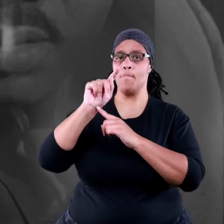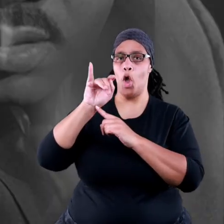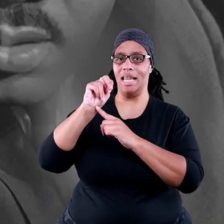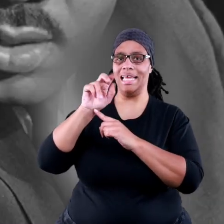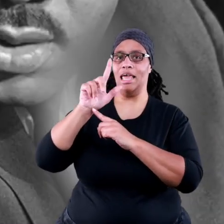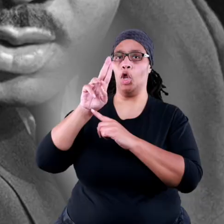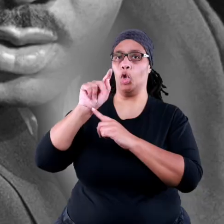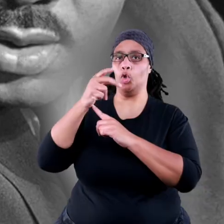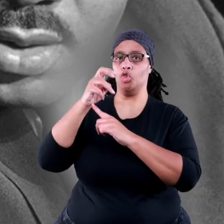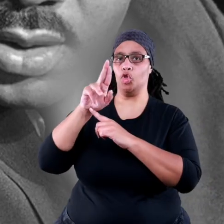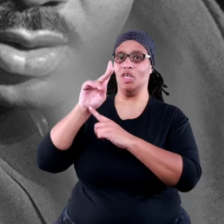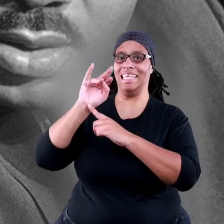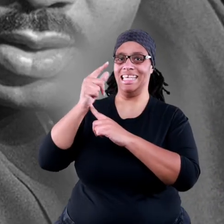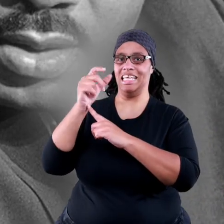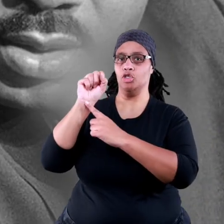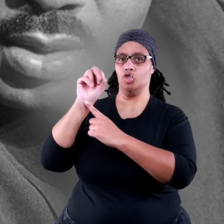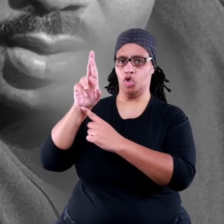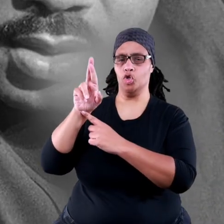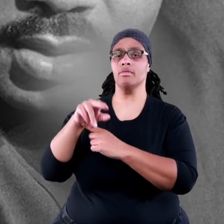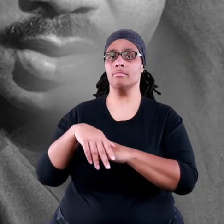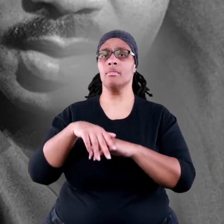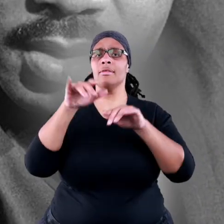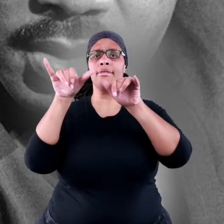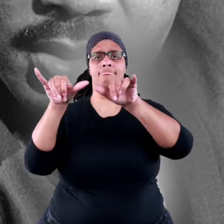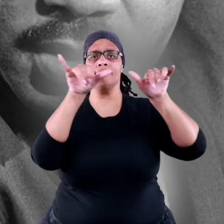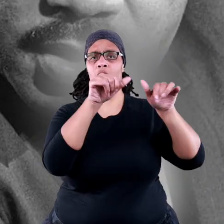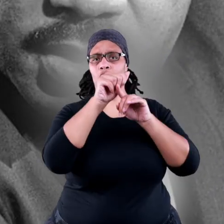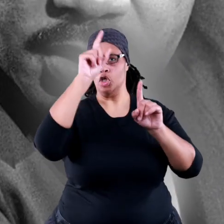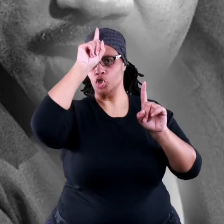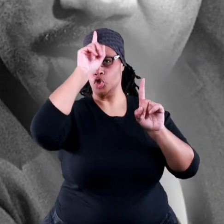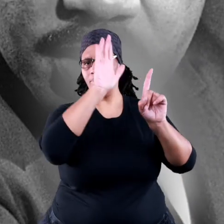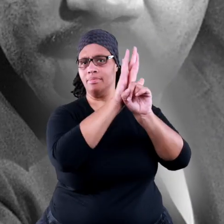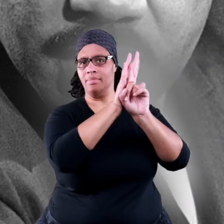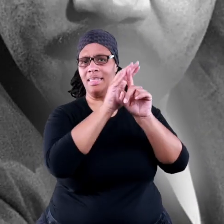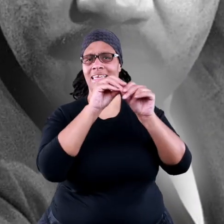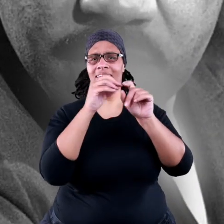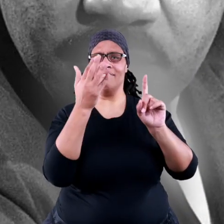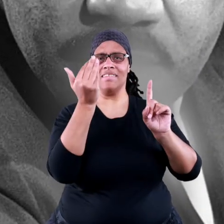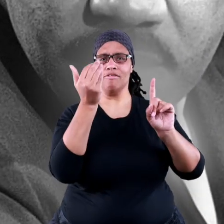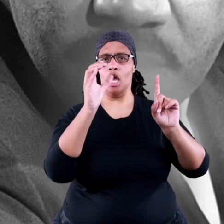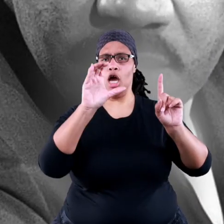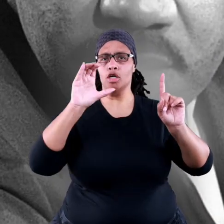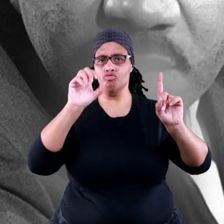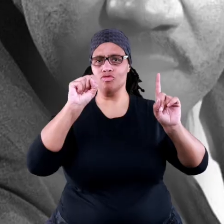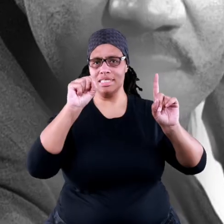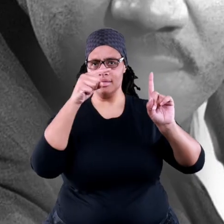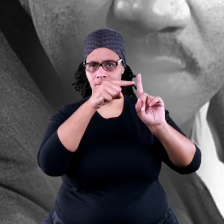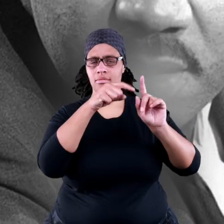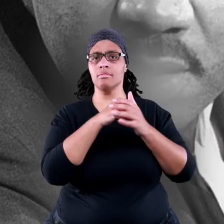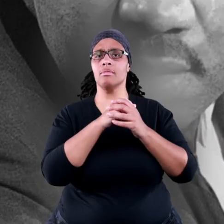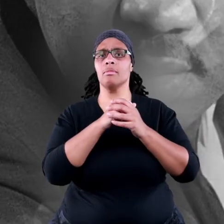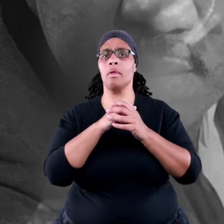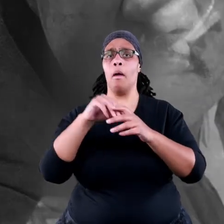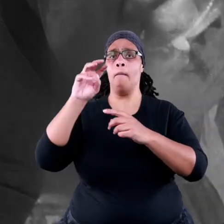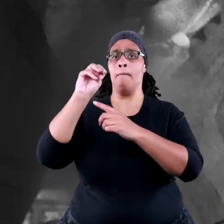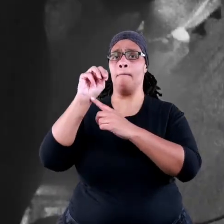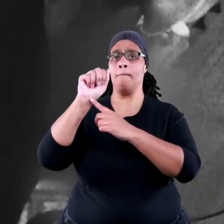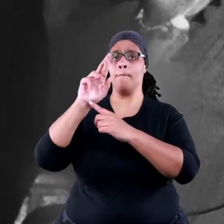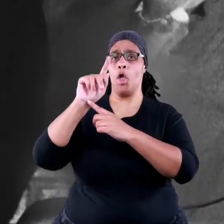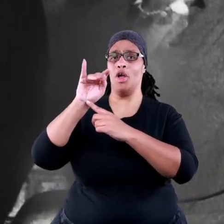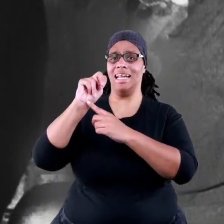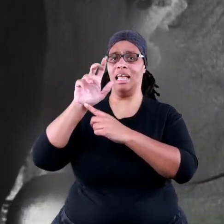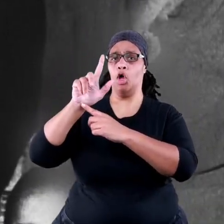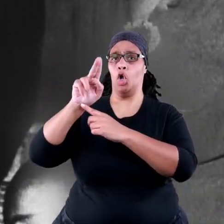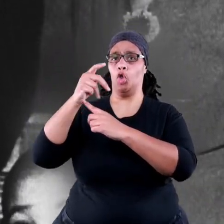Luther King Sr. in tribute to the great German religious reformer of the 1500s, Martin Luther. Martin